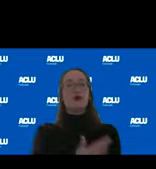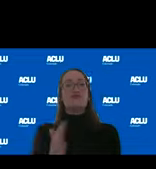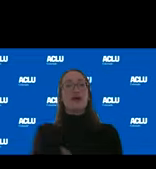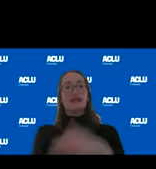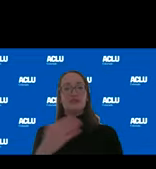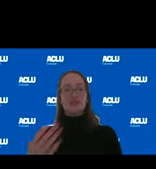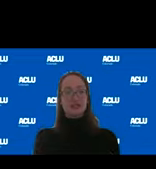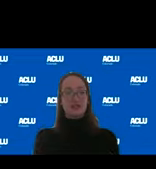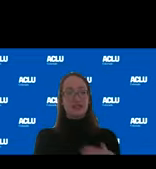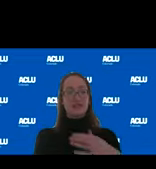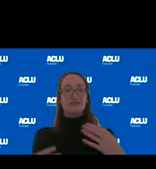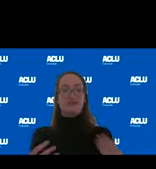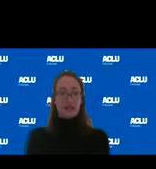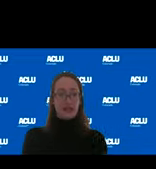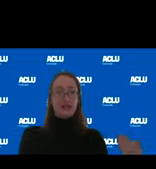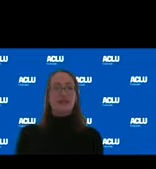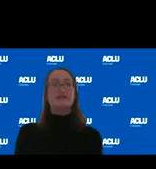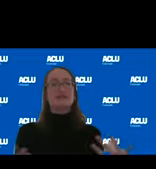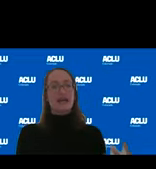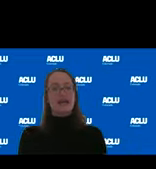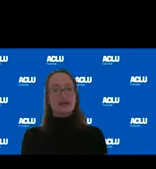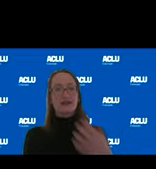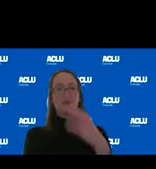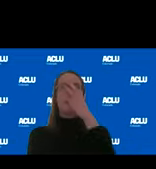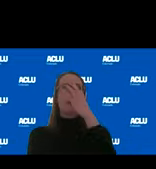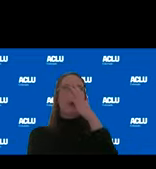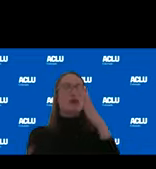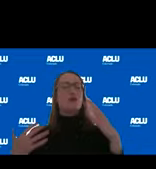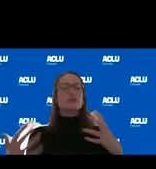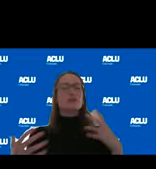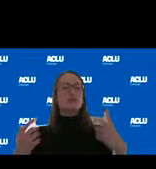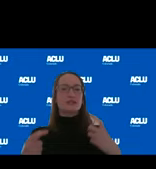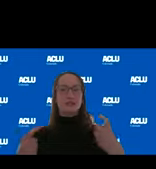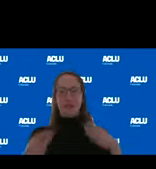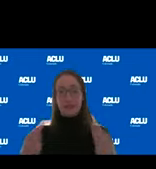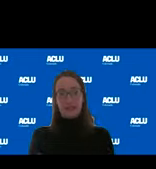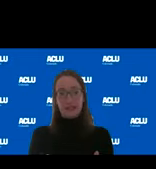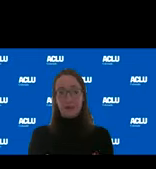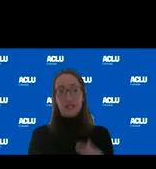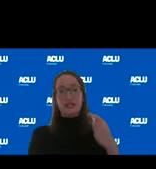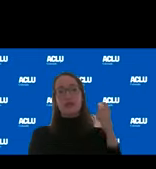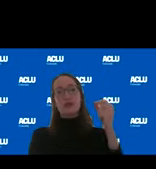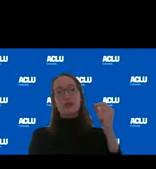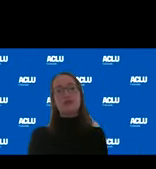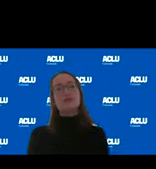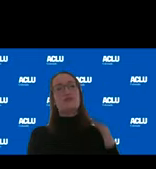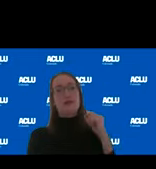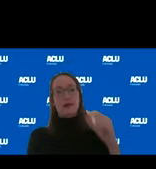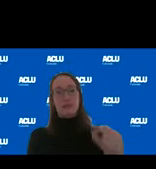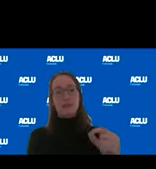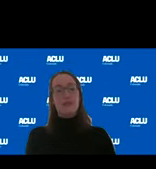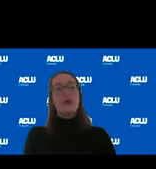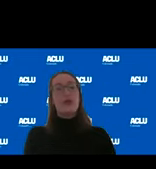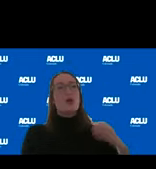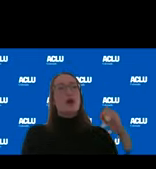while that history is infuriating and saddening, it also shows us something implicitly, which is that voting is very